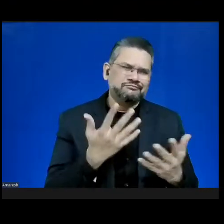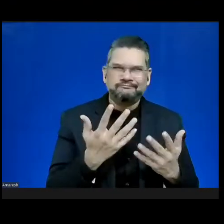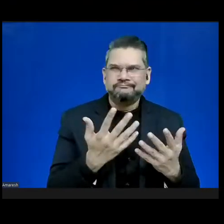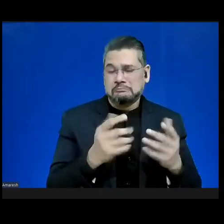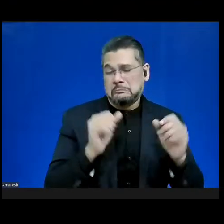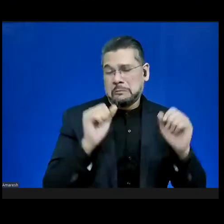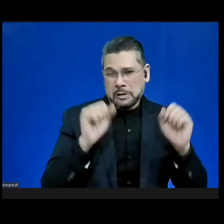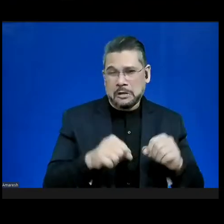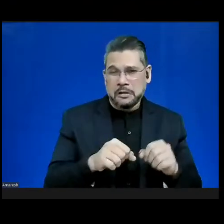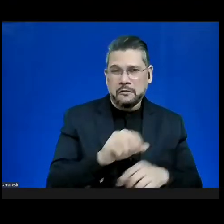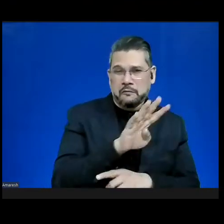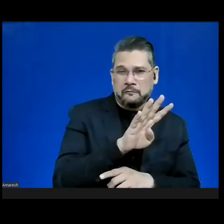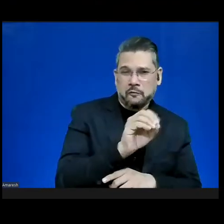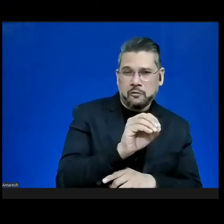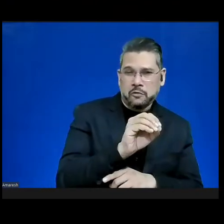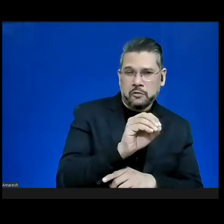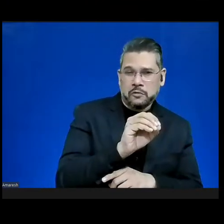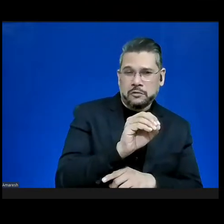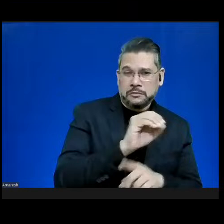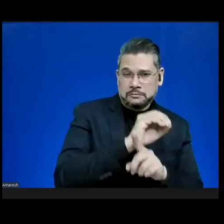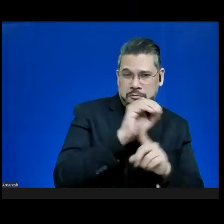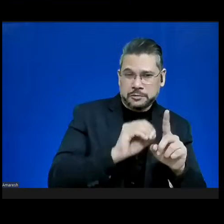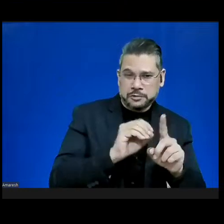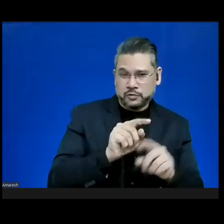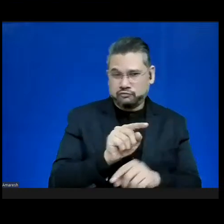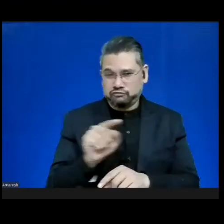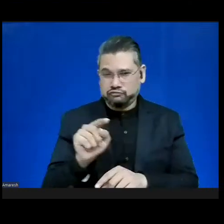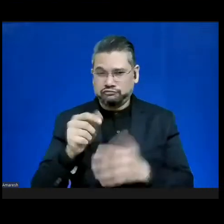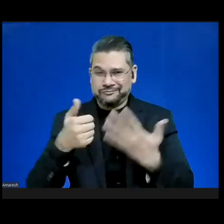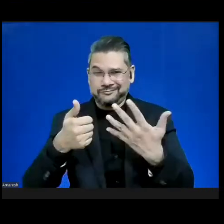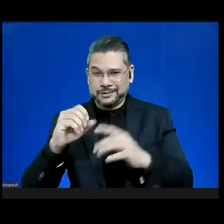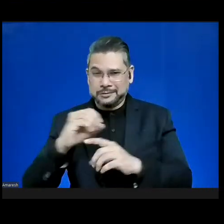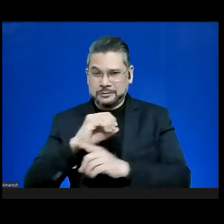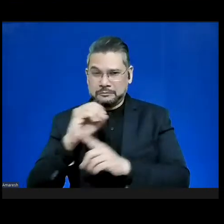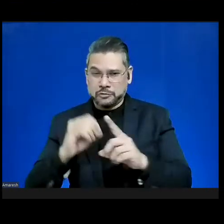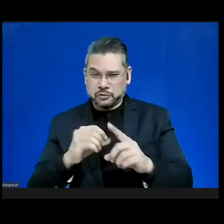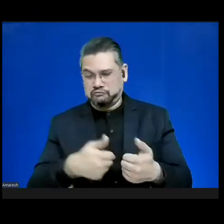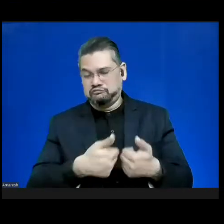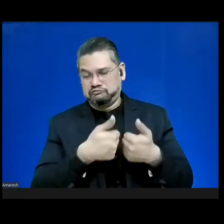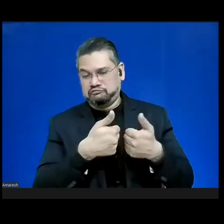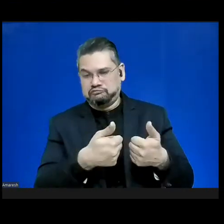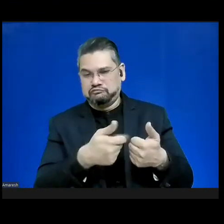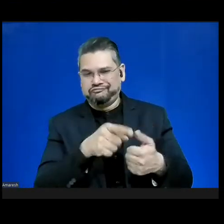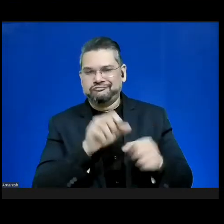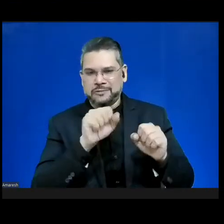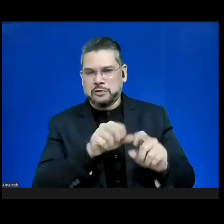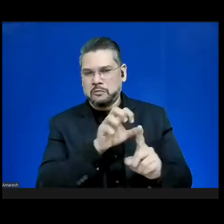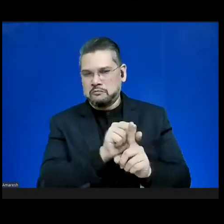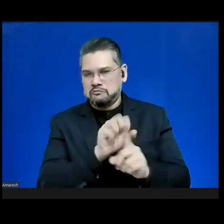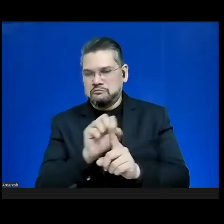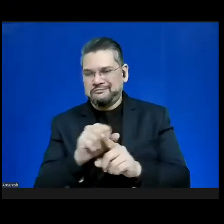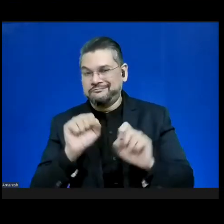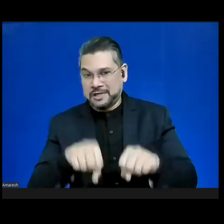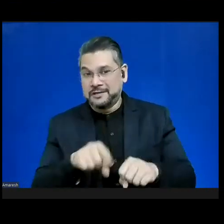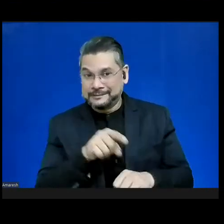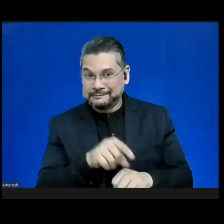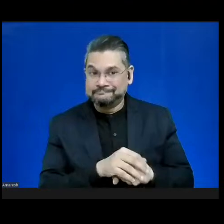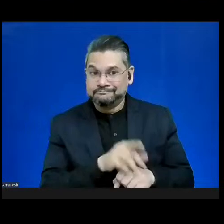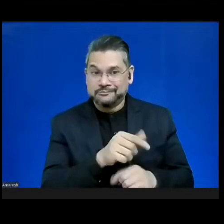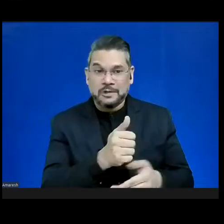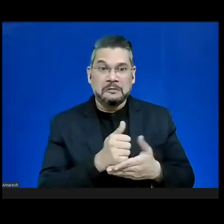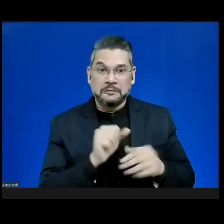60% is the range that these means tools are able to capture. So it gives you a glimpse